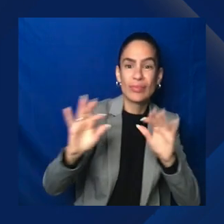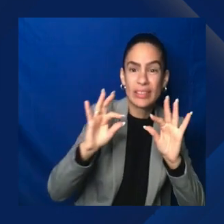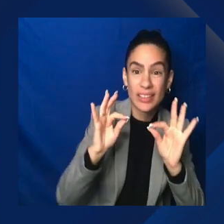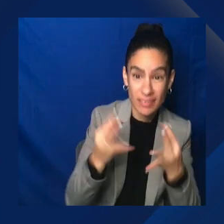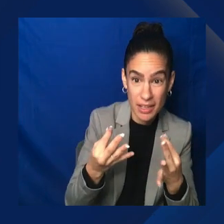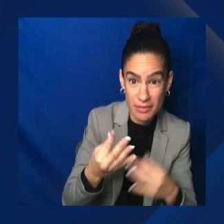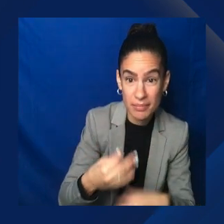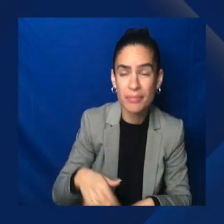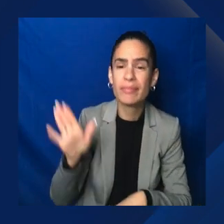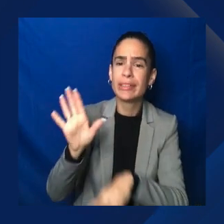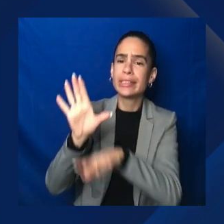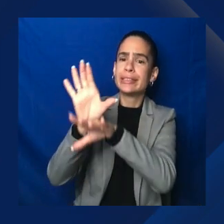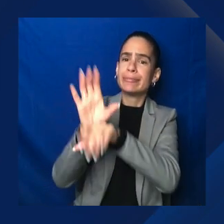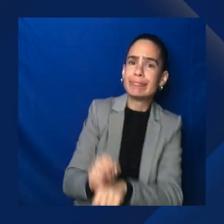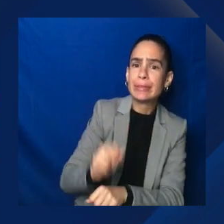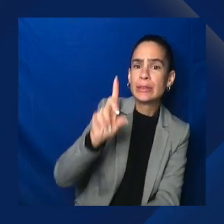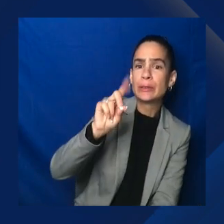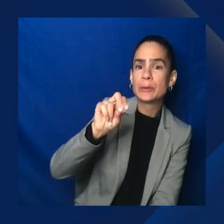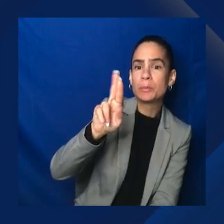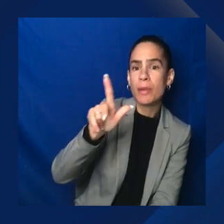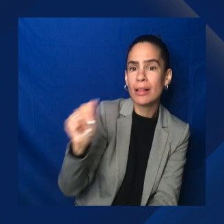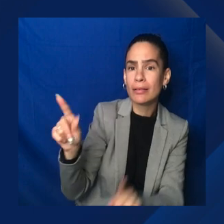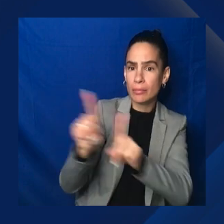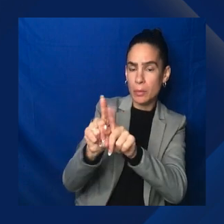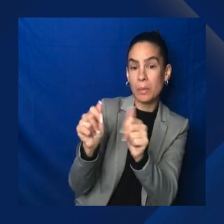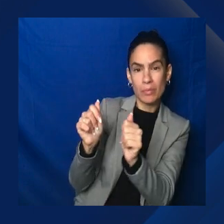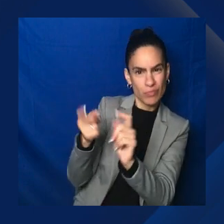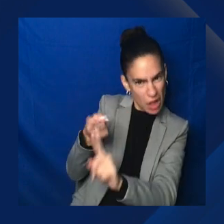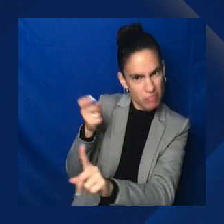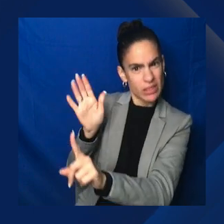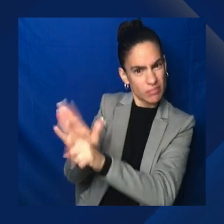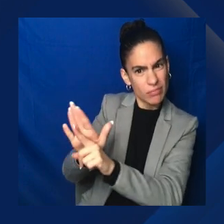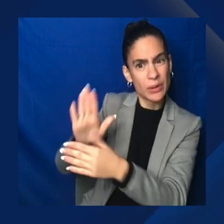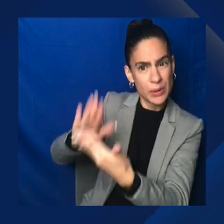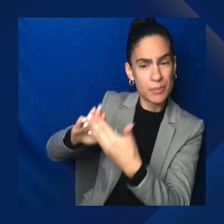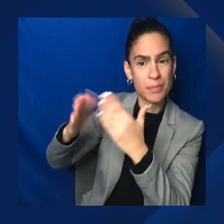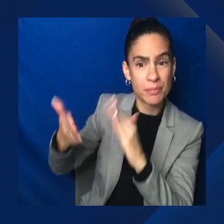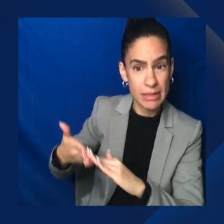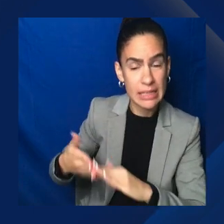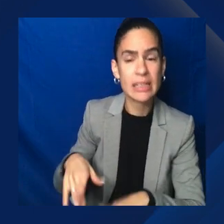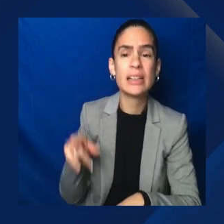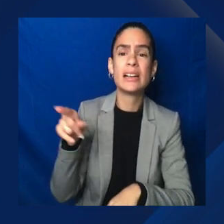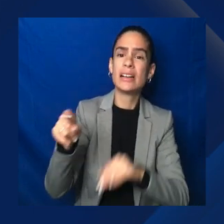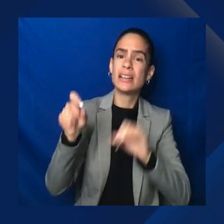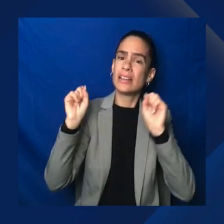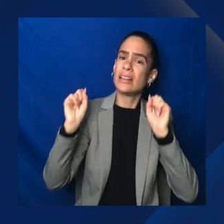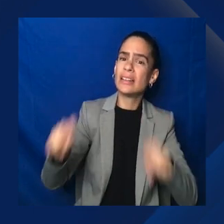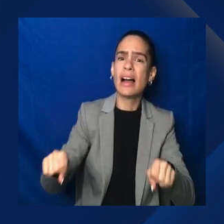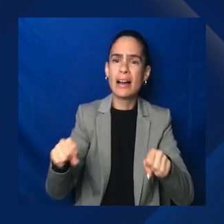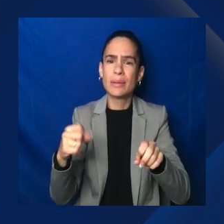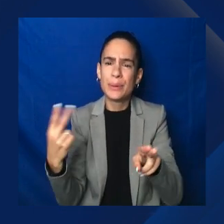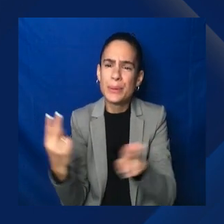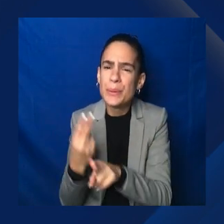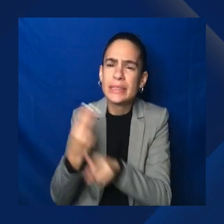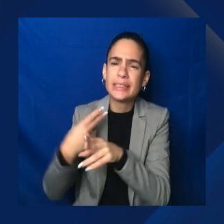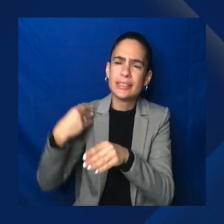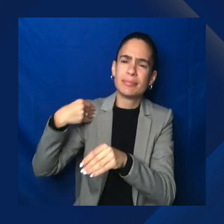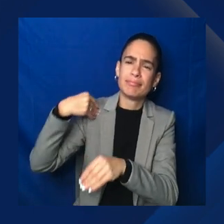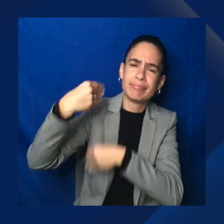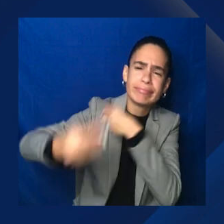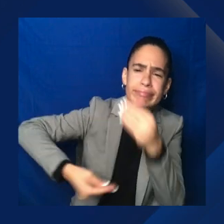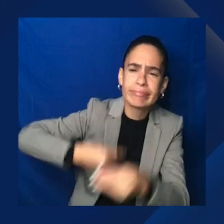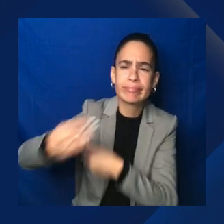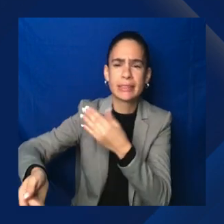community. She was able to use the medicines that have been passed on through our ancestors to support her wellness through